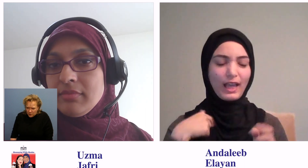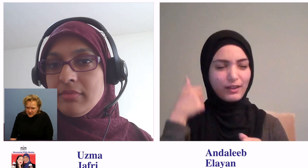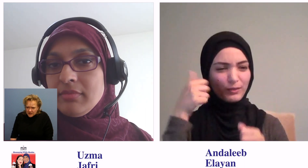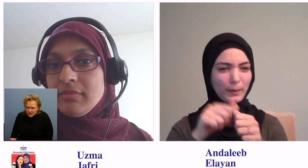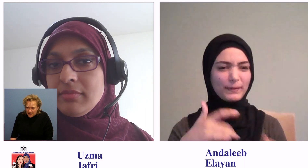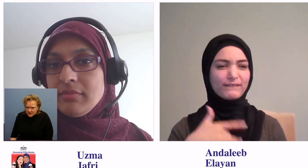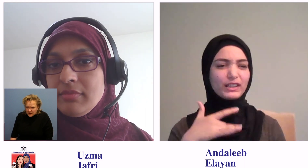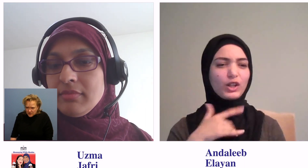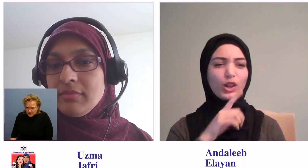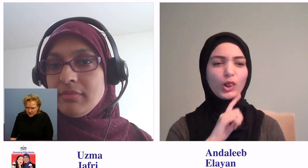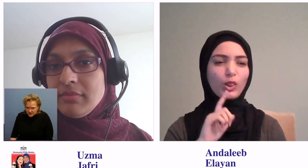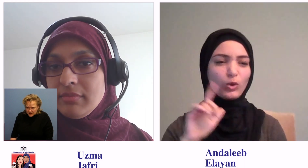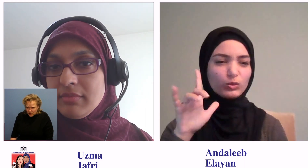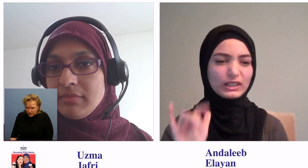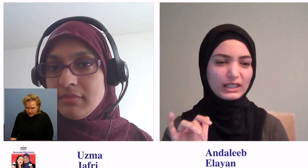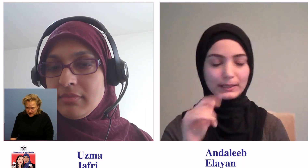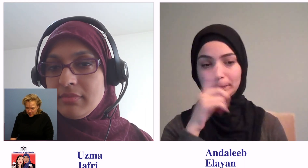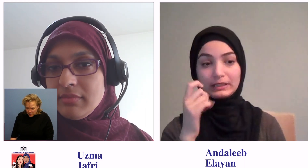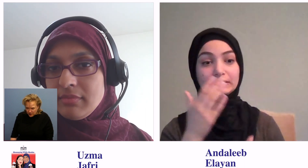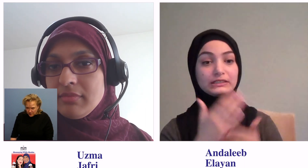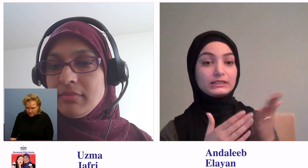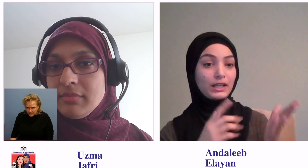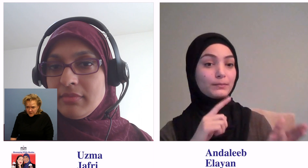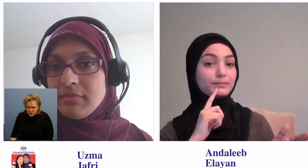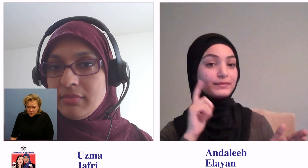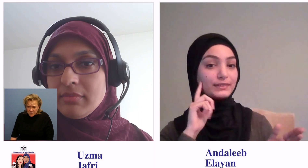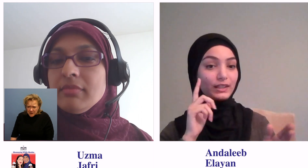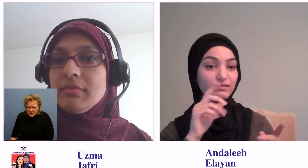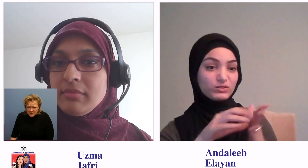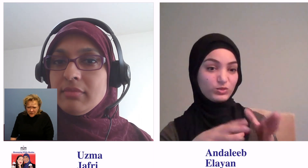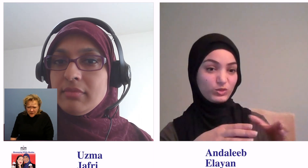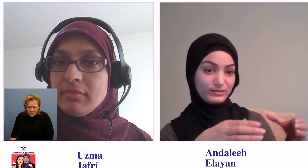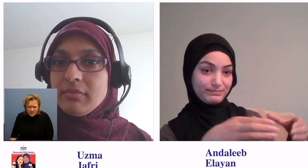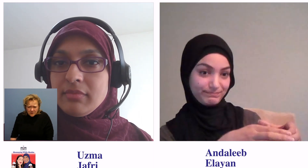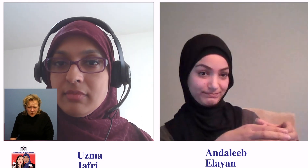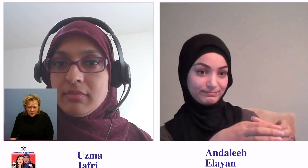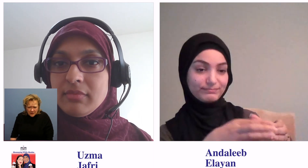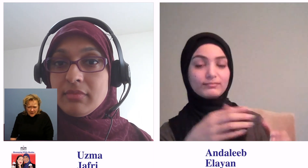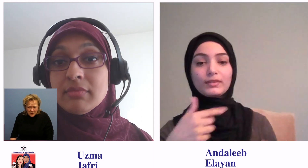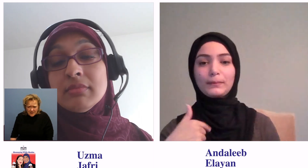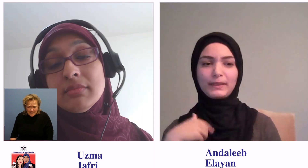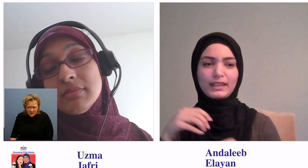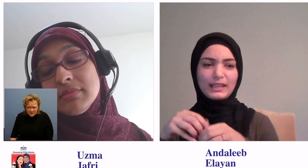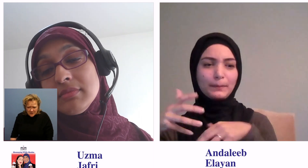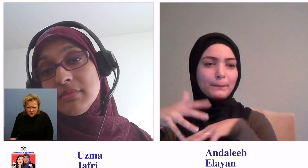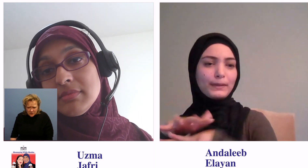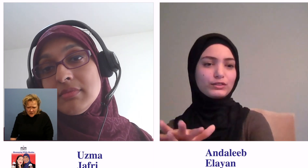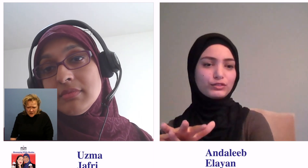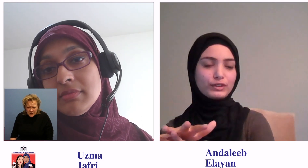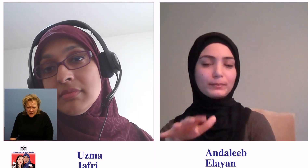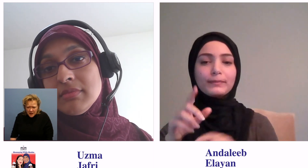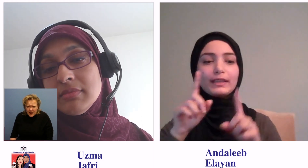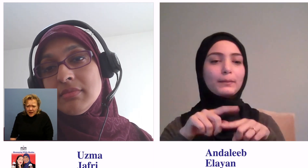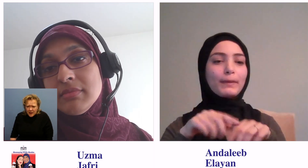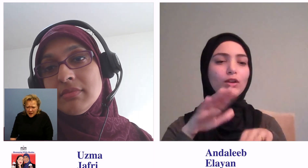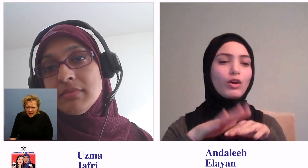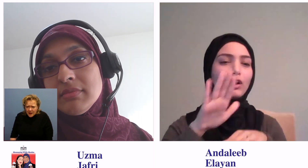I was in a class that was mixed with hearing students, but I did feel lonely as a deaf student.